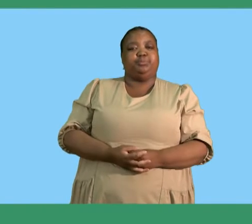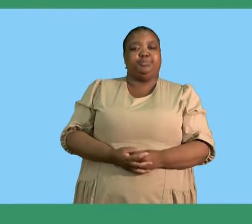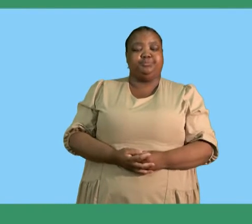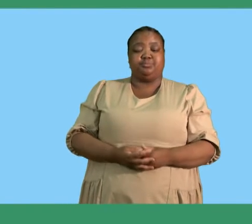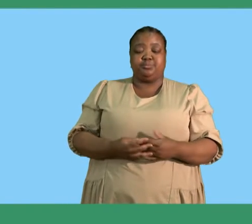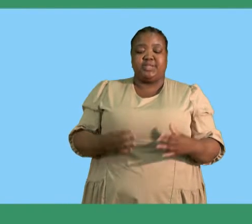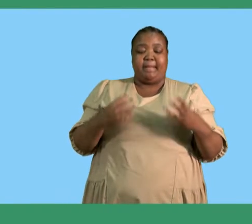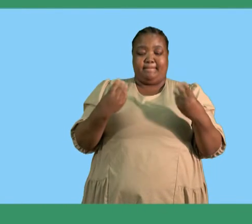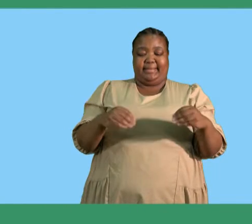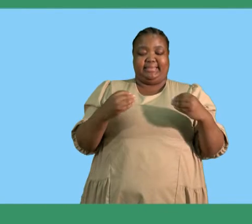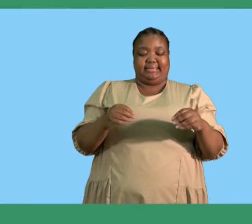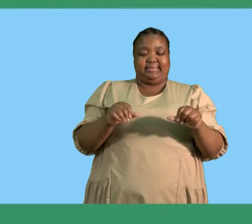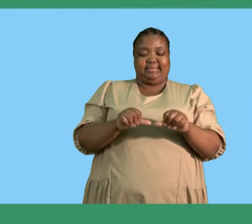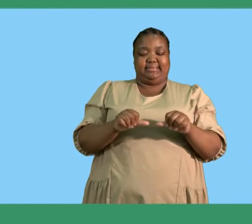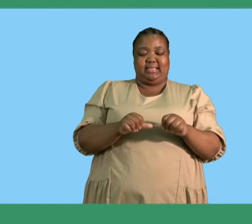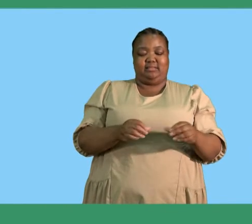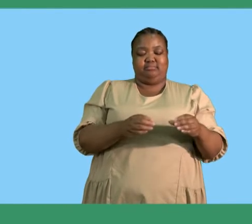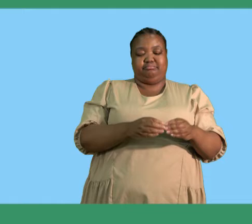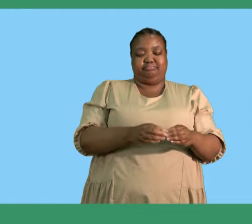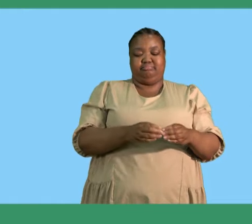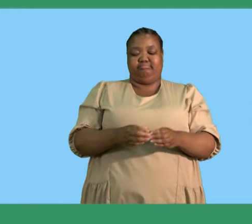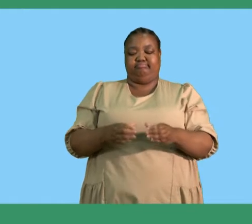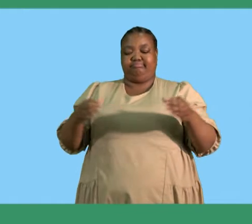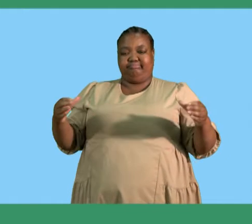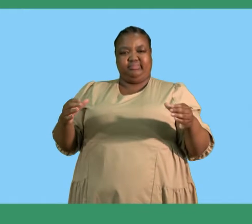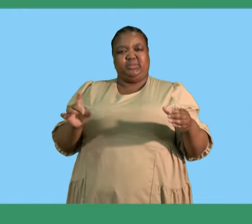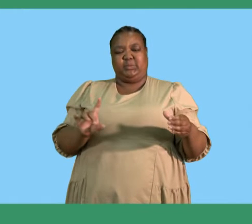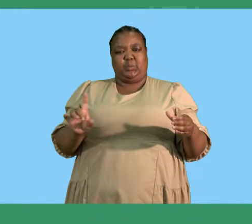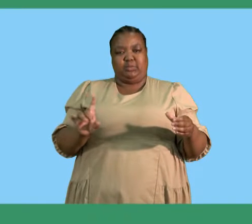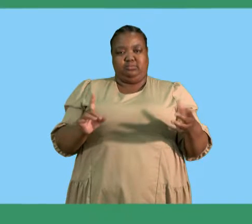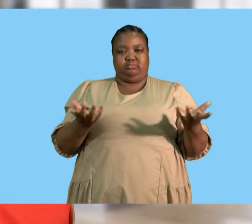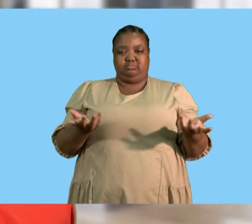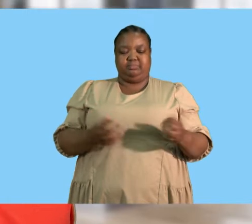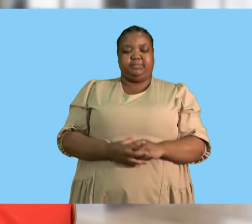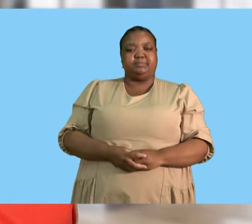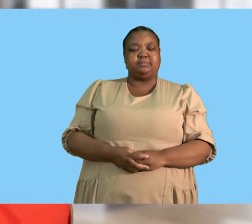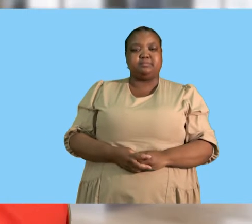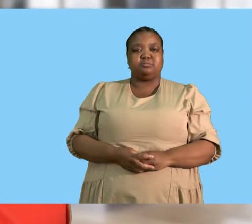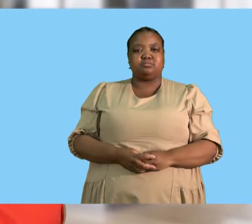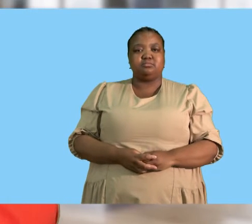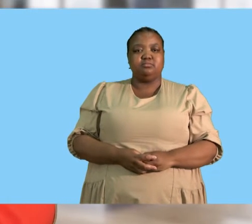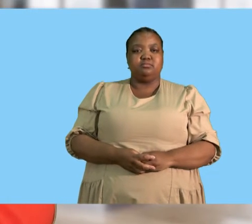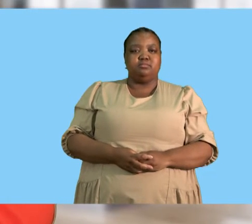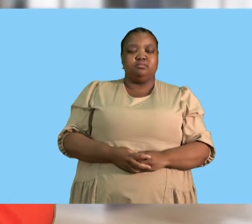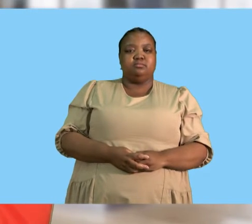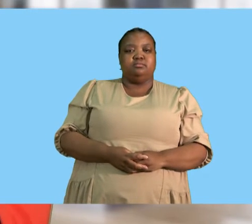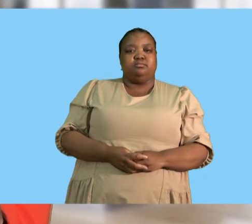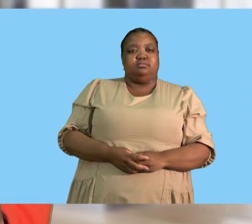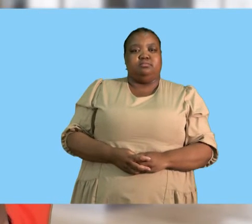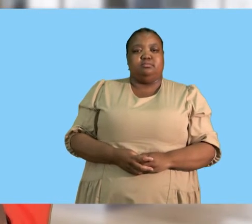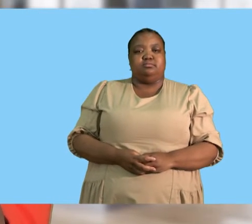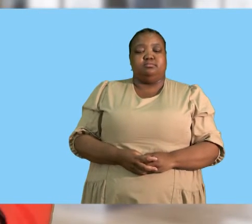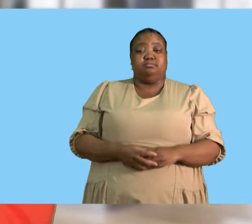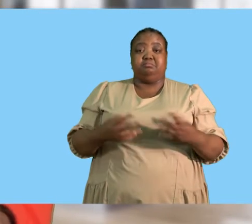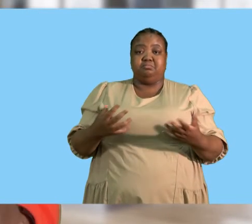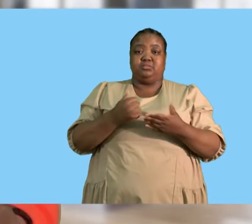then also look at the size of your business. How big do you want your business to be, or how small is the business going to be?